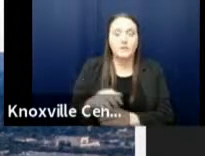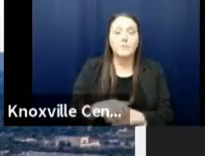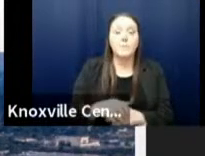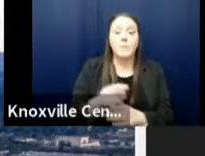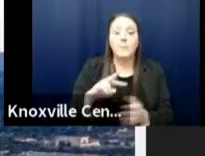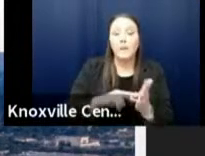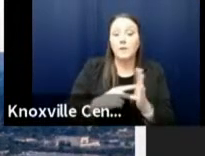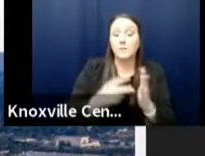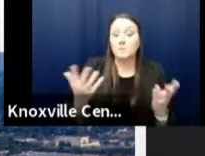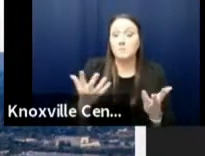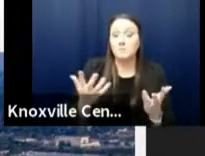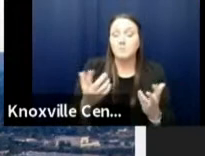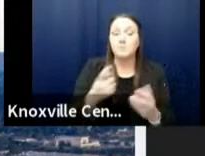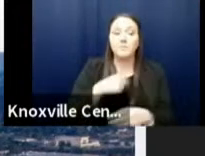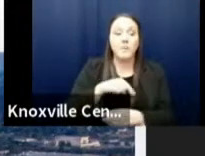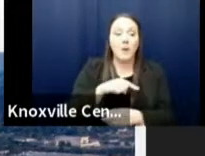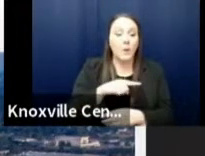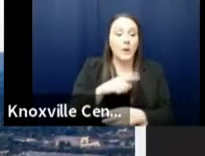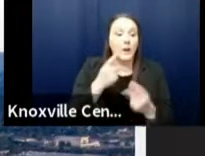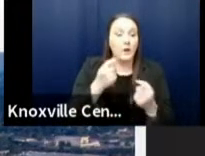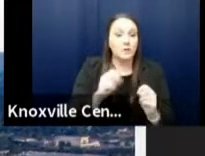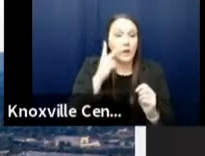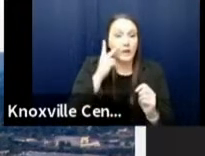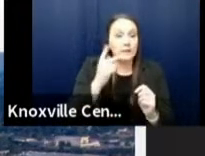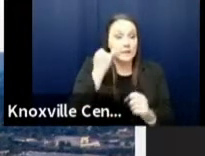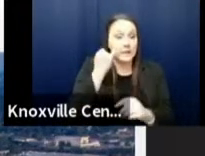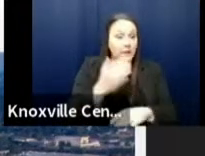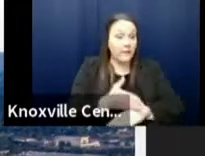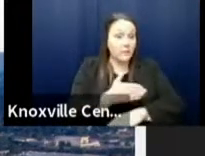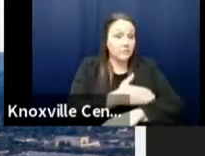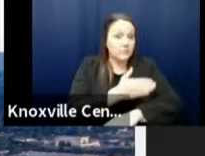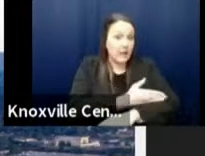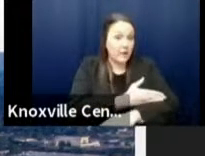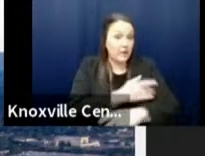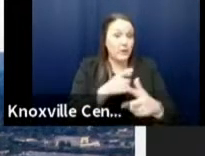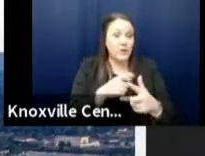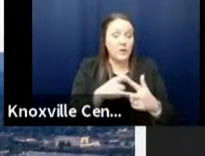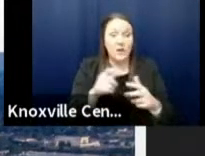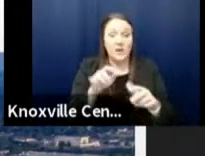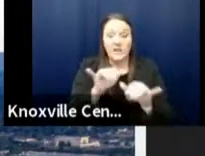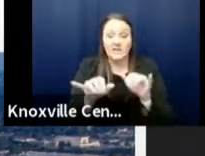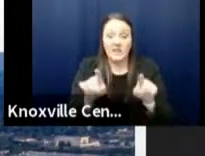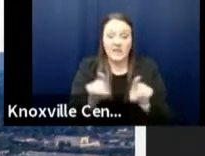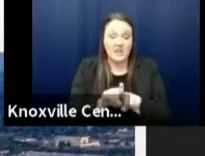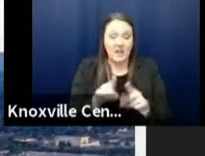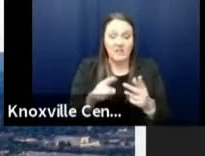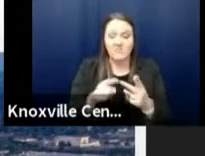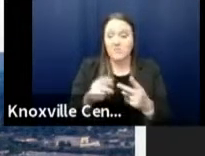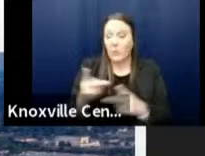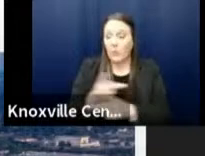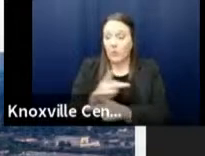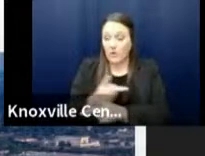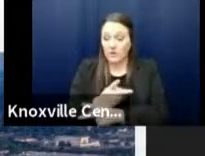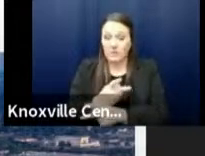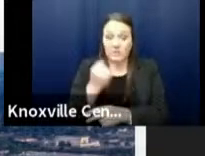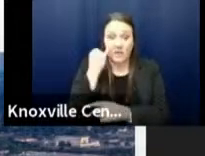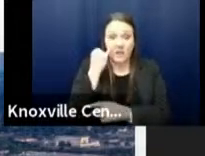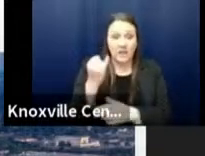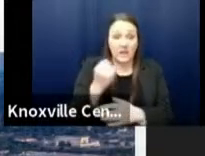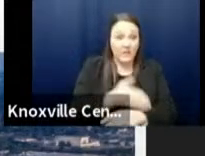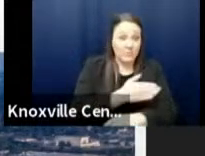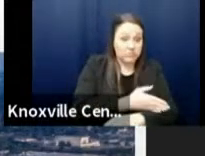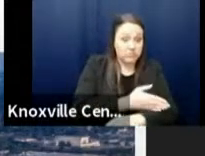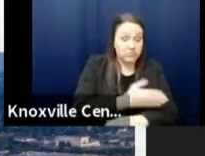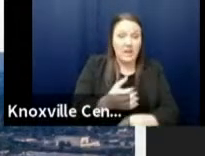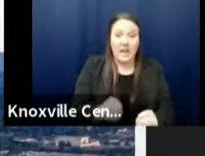by this is, we are trying to see if things are getting better, staying the same, or are they getting worse? And if so, how much better or worse,